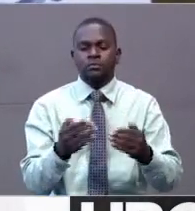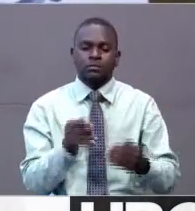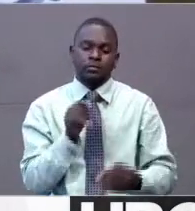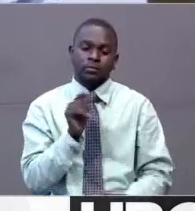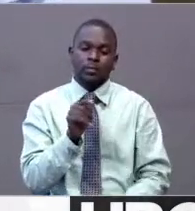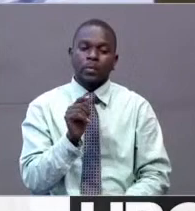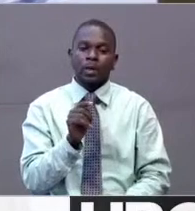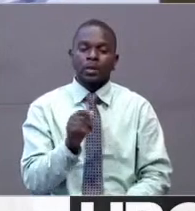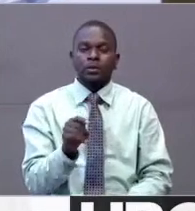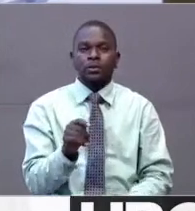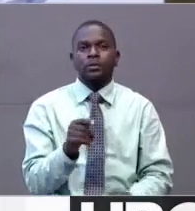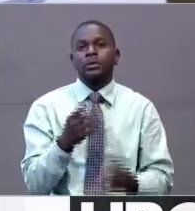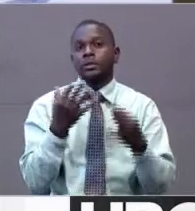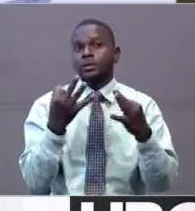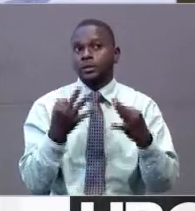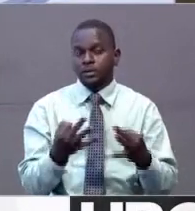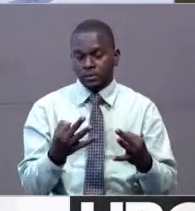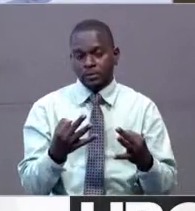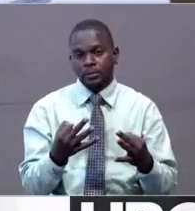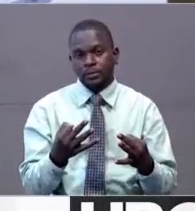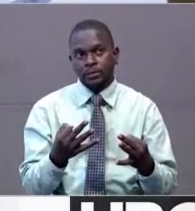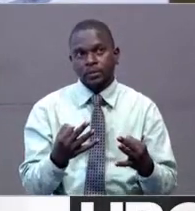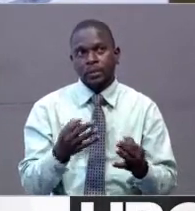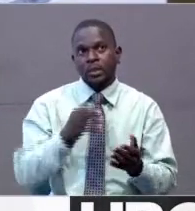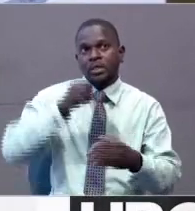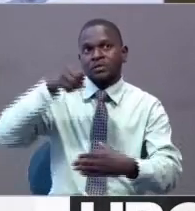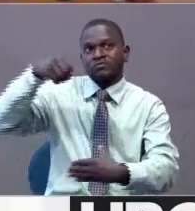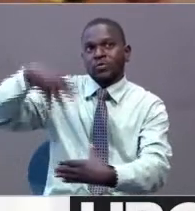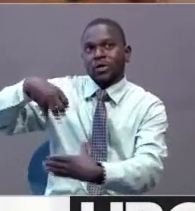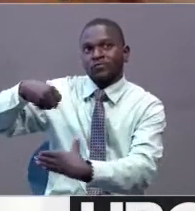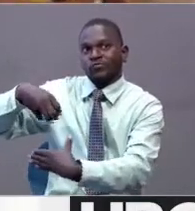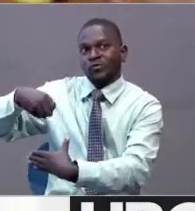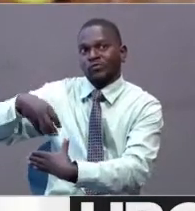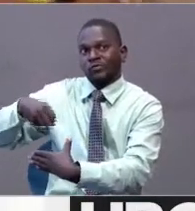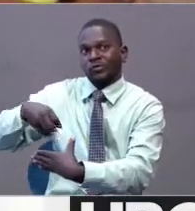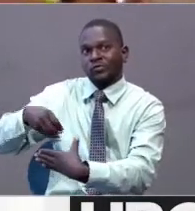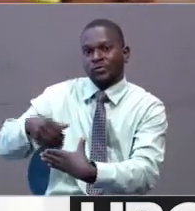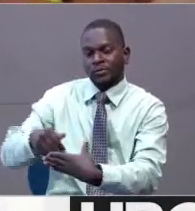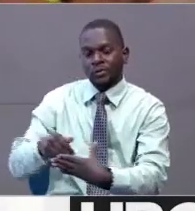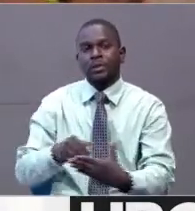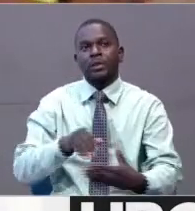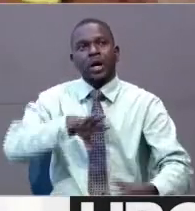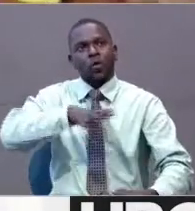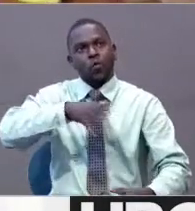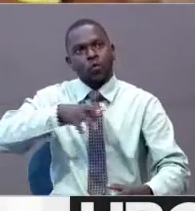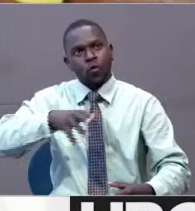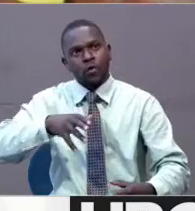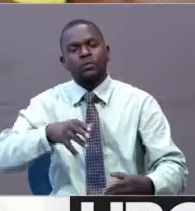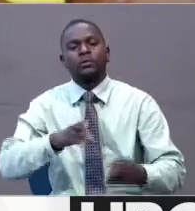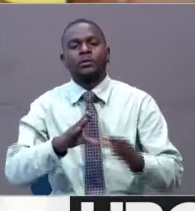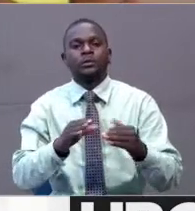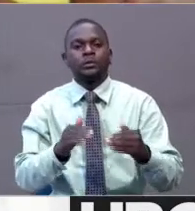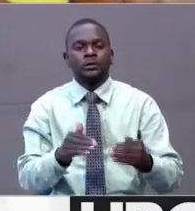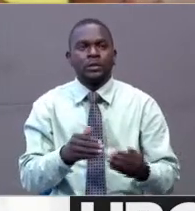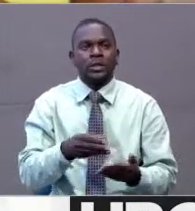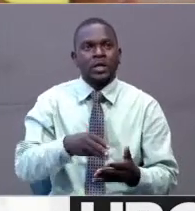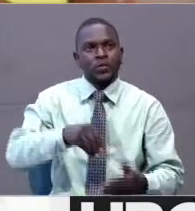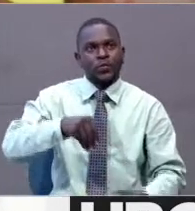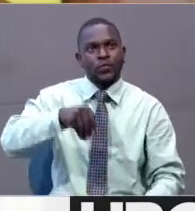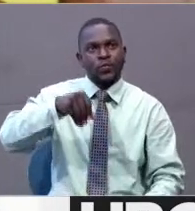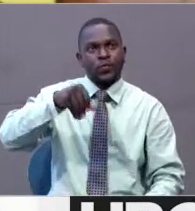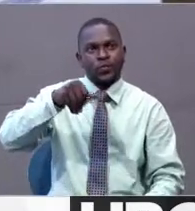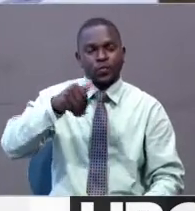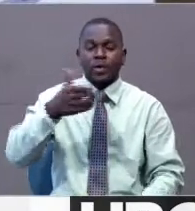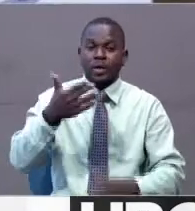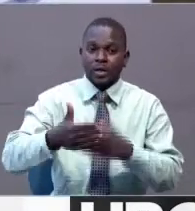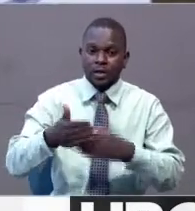these elements are thrown around and end up in our water, end up in the soil around